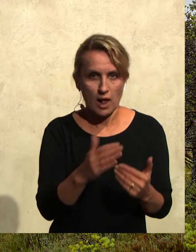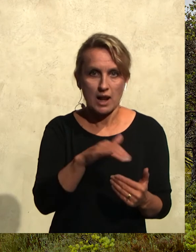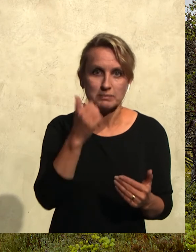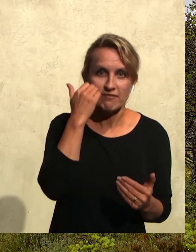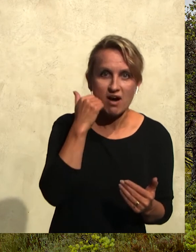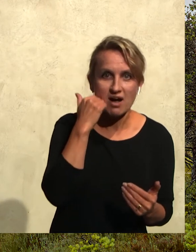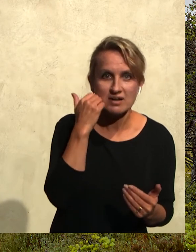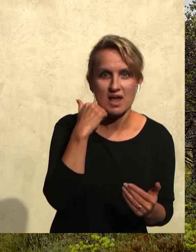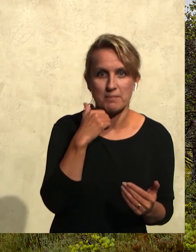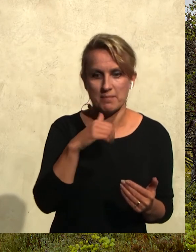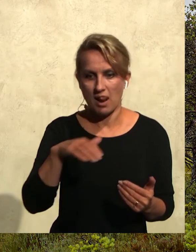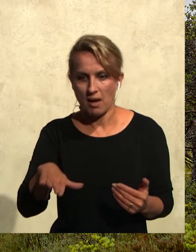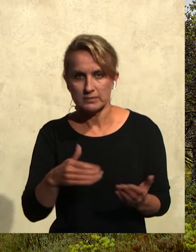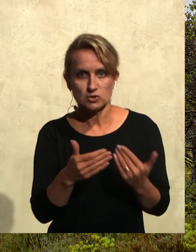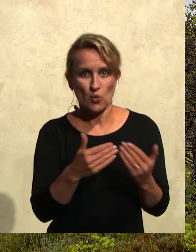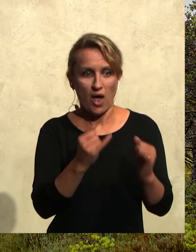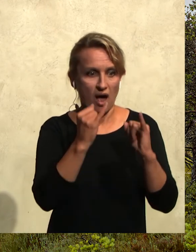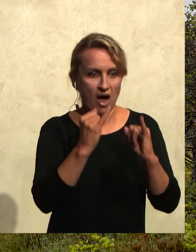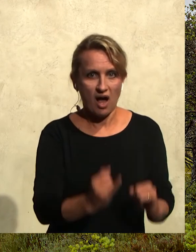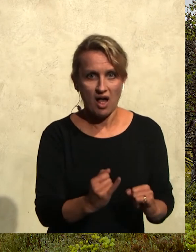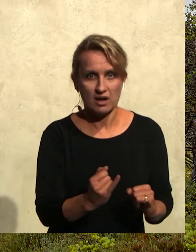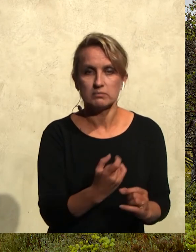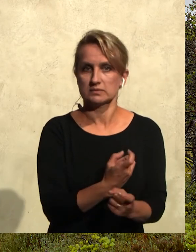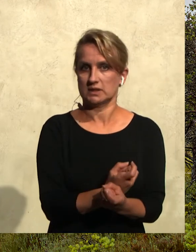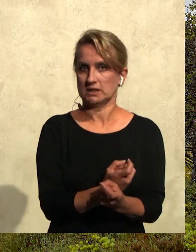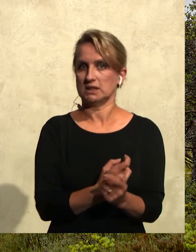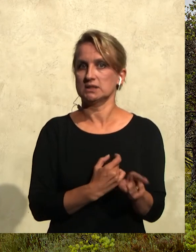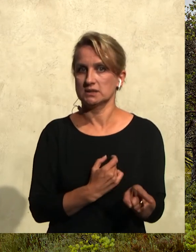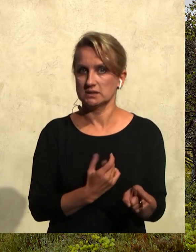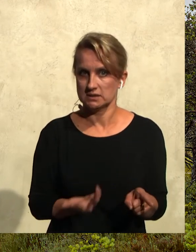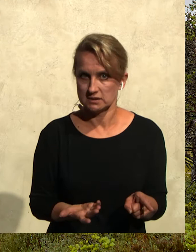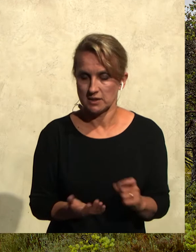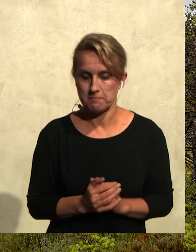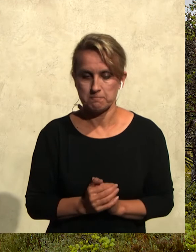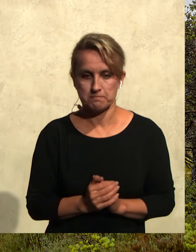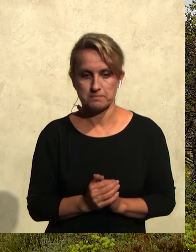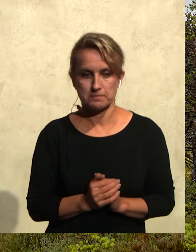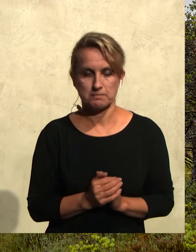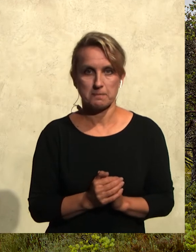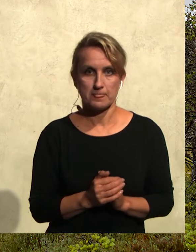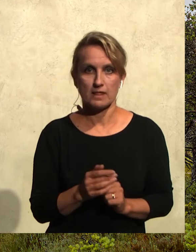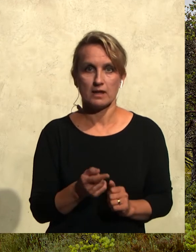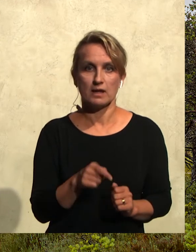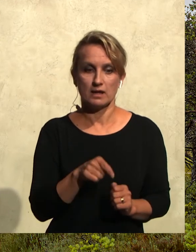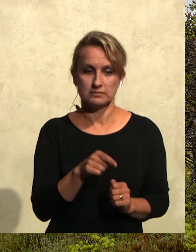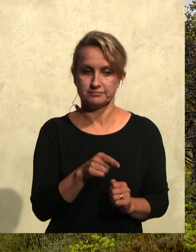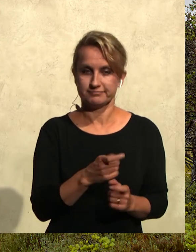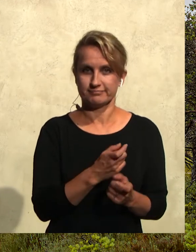members, and disruptive behaviors. So these would be examples of the risk factors. And the protective factors would, of course,